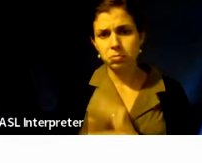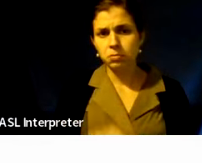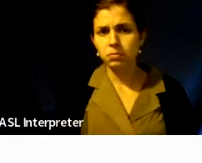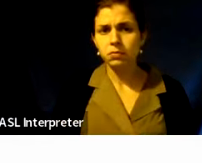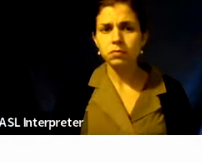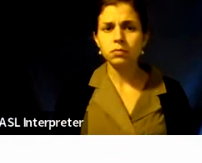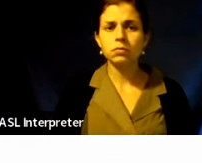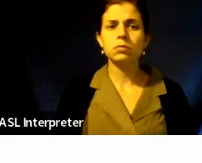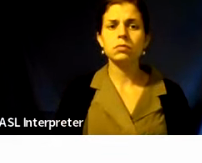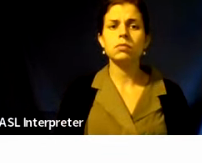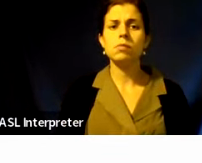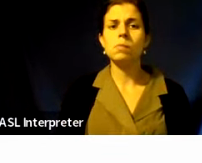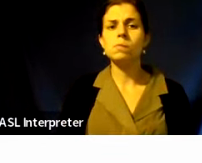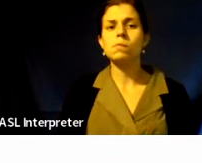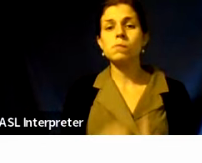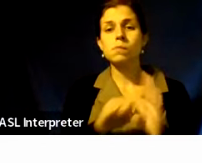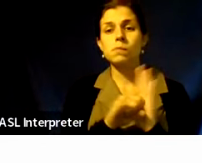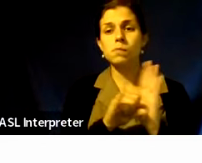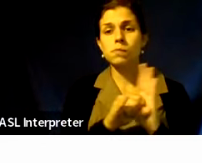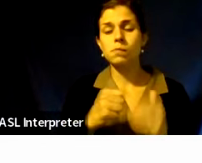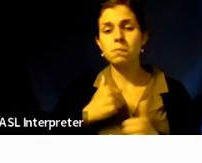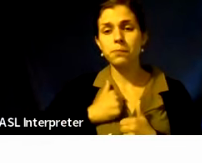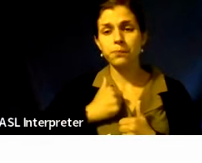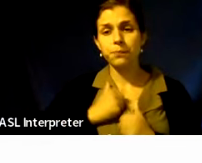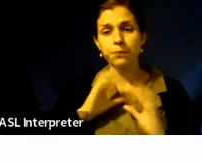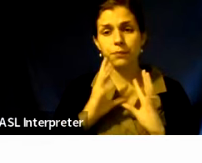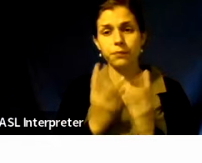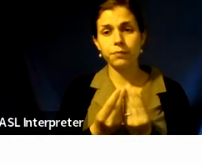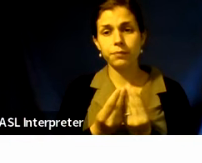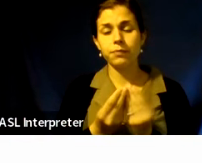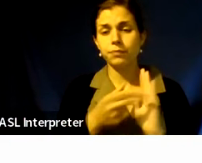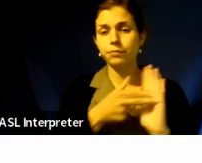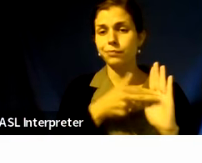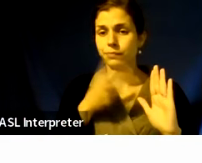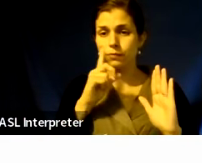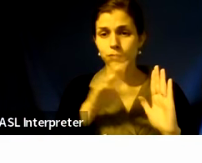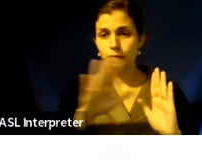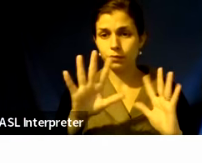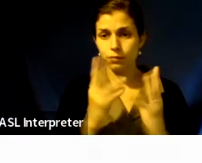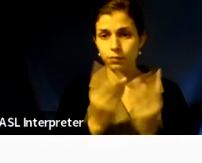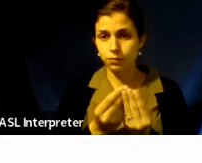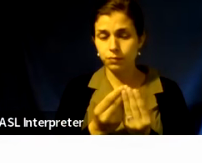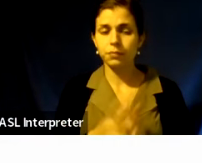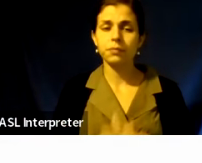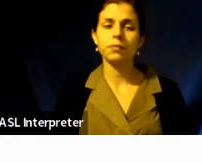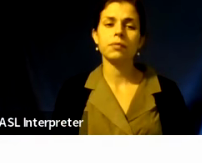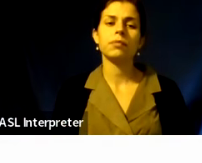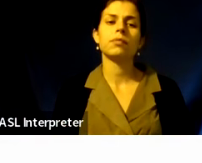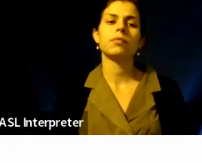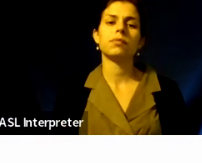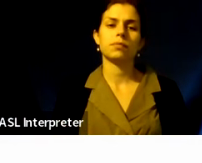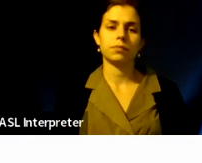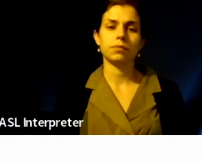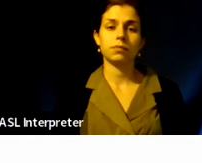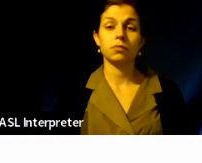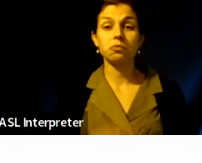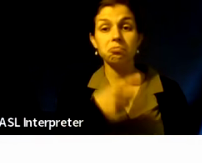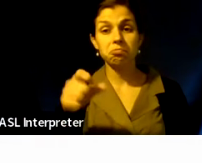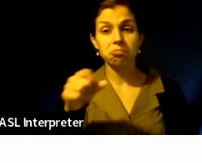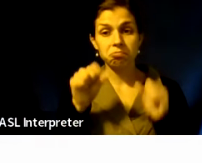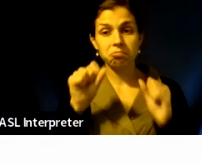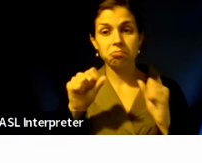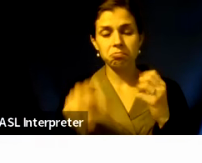identify the military family status for your family. As well as you can add a food service application